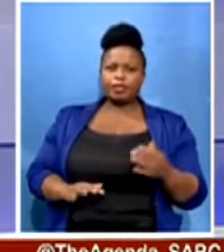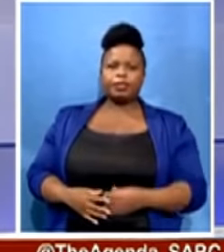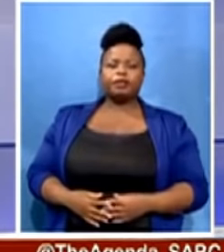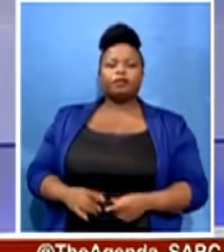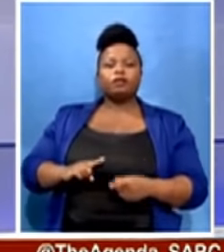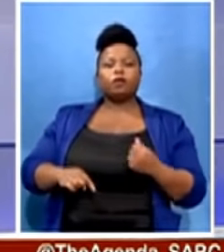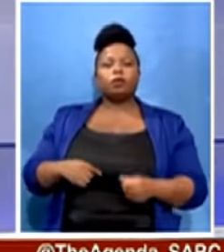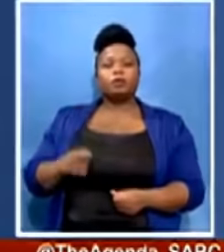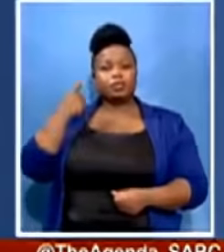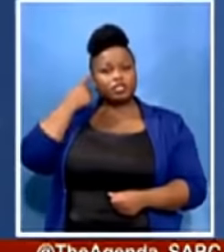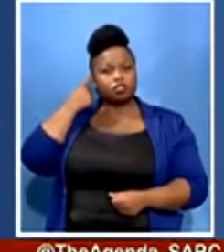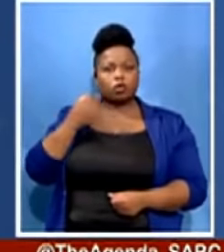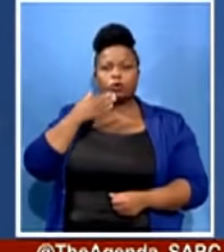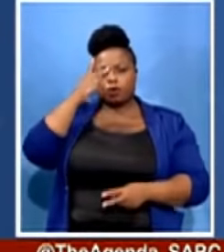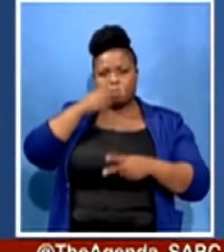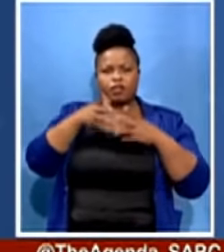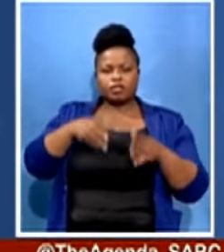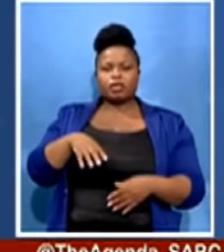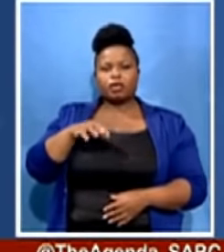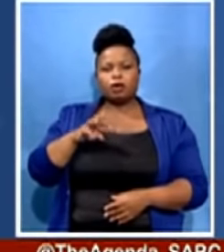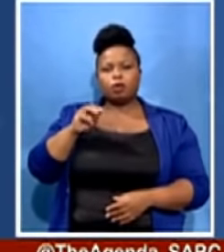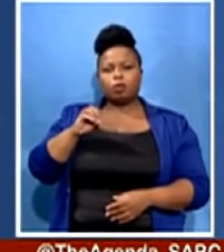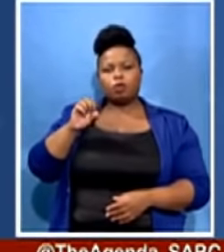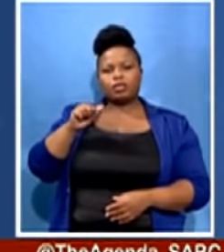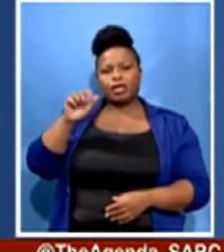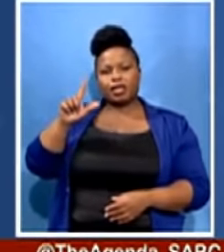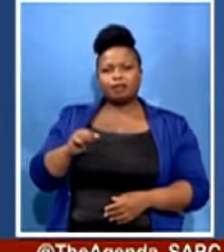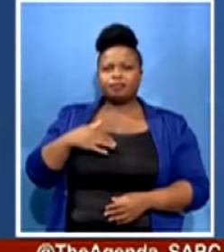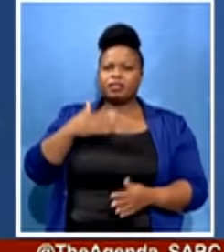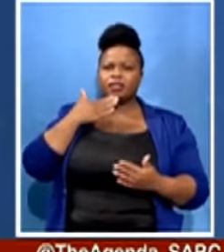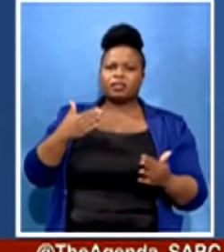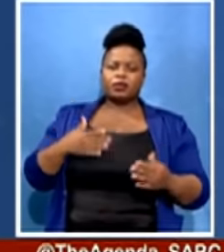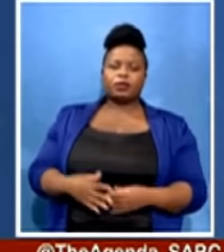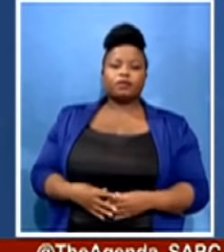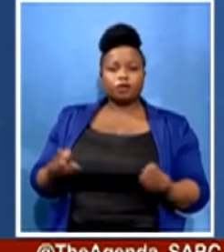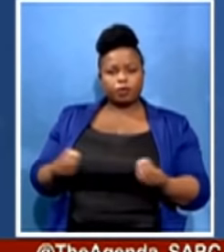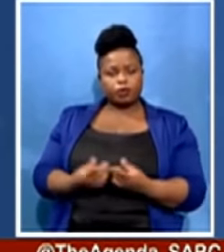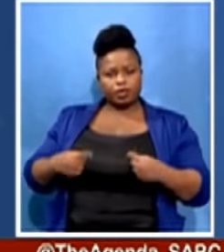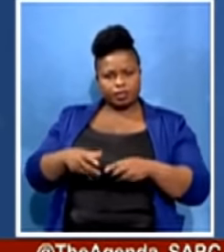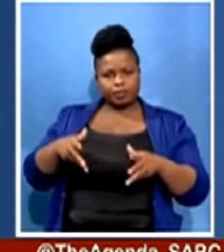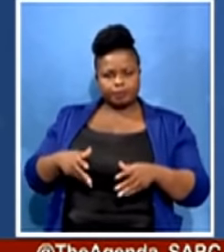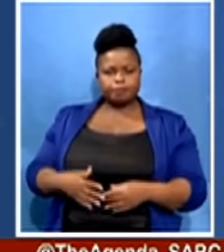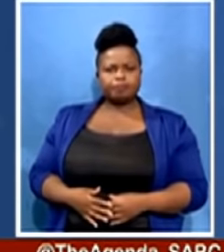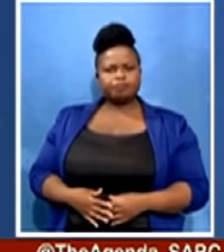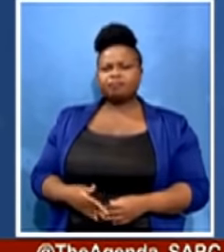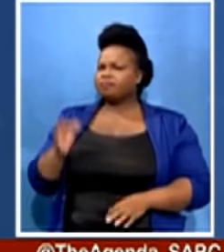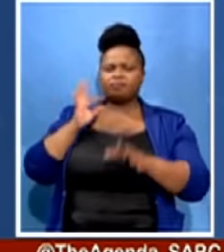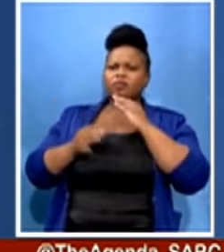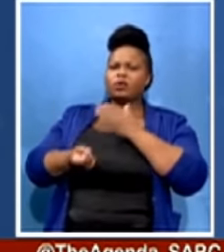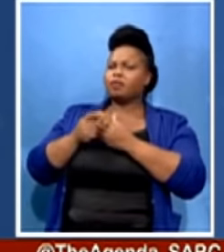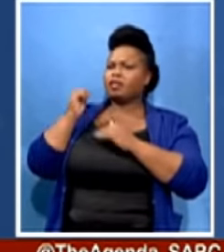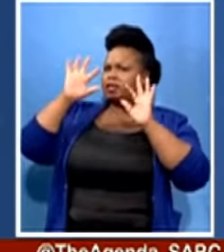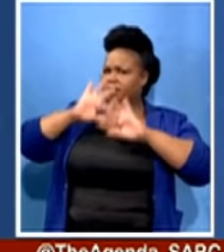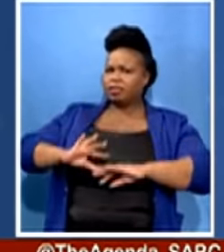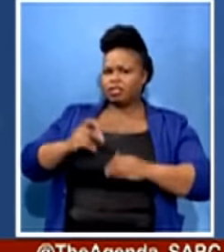Itumeleng Mosala. Professor, thank you very much indeed for coming on. Tell us what happened last night. What was stolen?